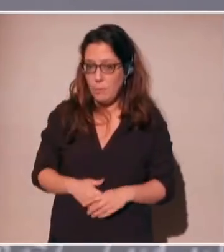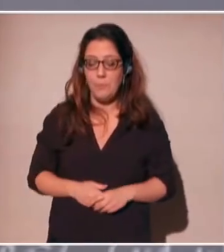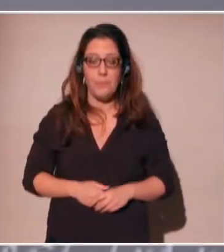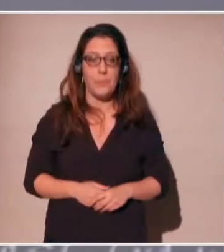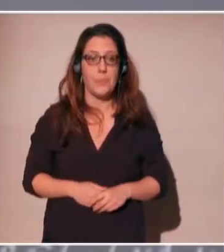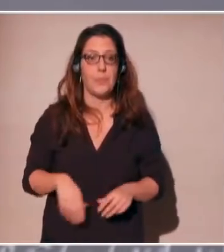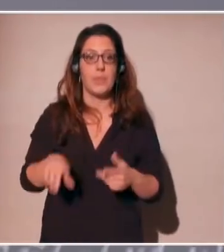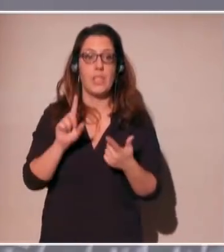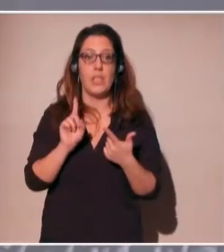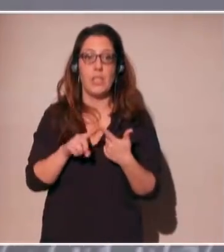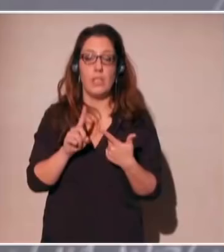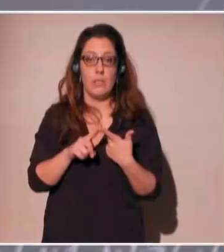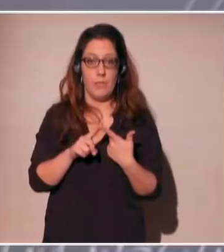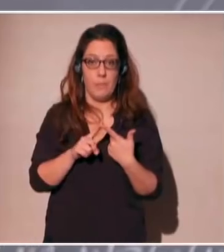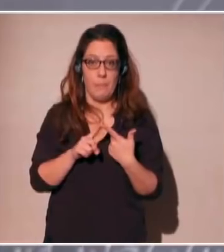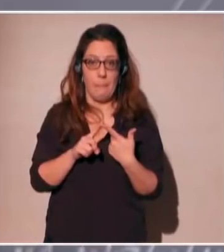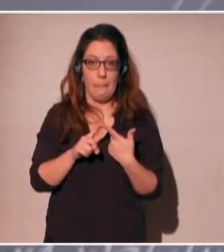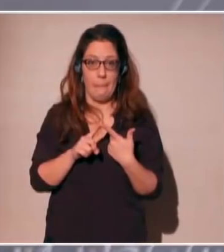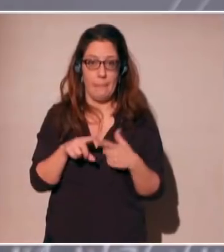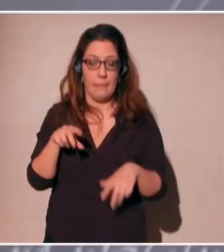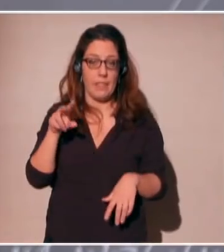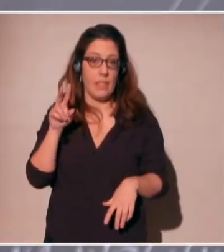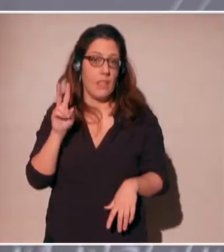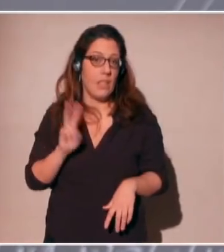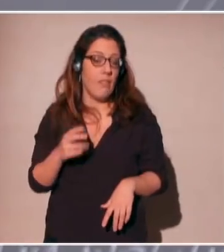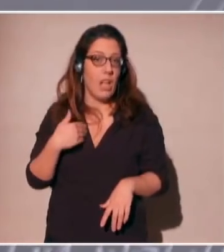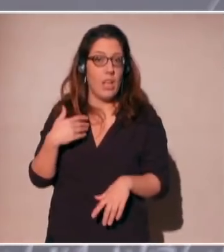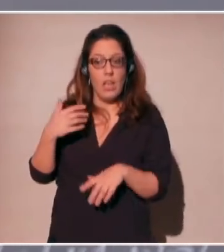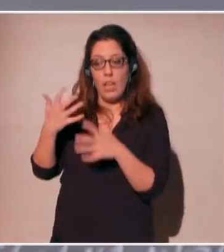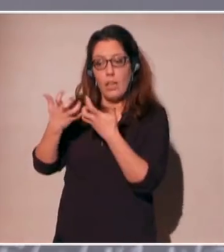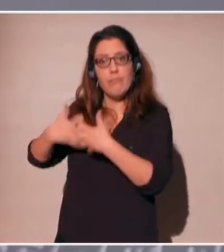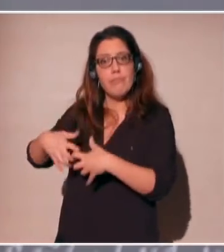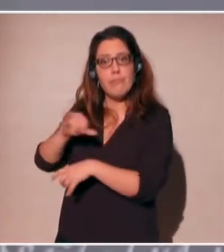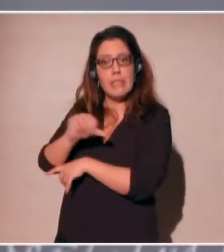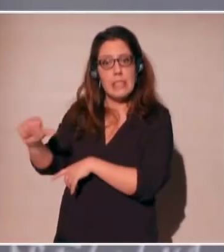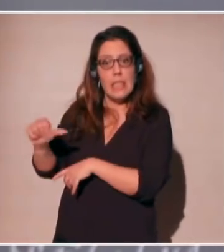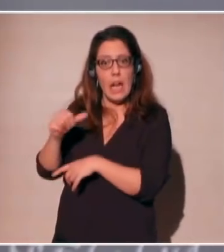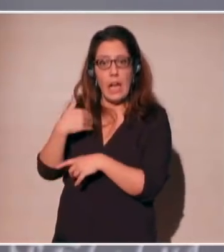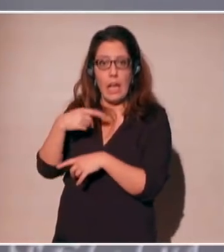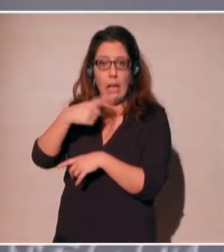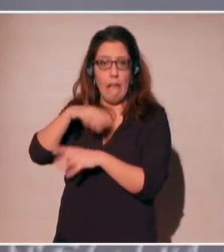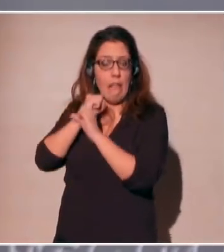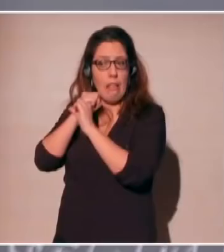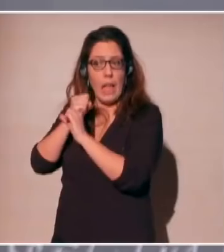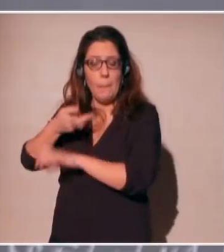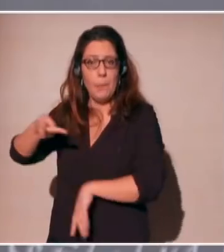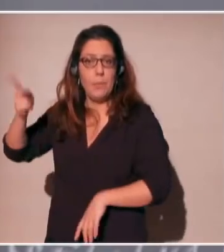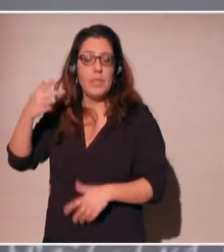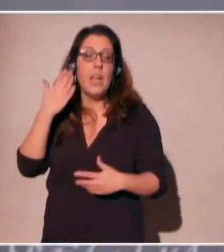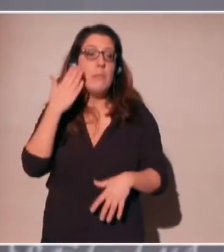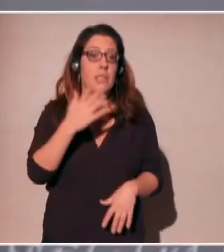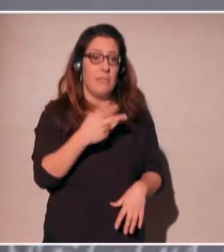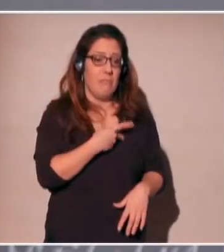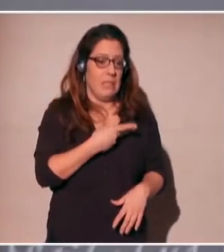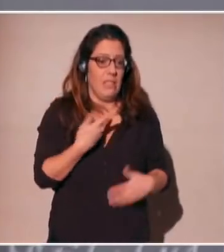automated advice, and in the case today when a physician doesn't have the time or the brain capacity, the processing power to